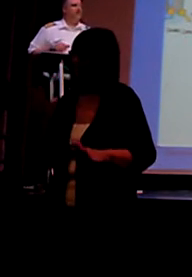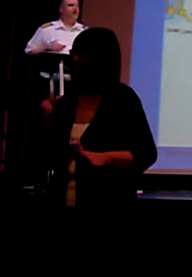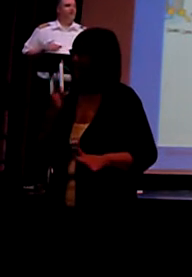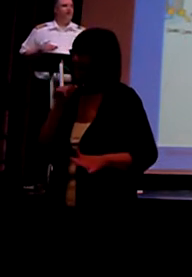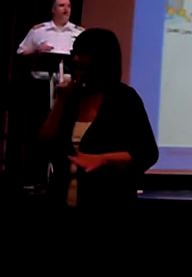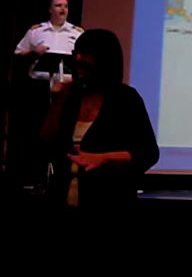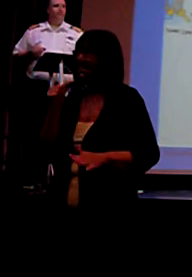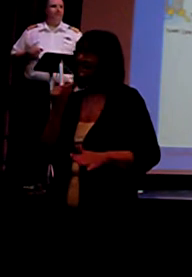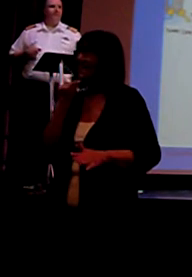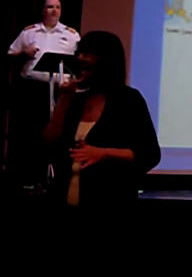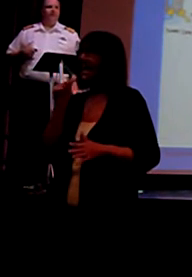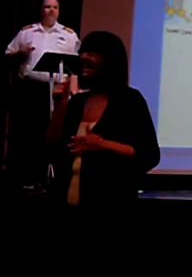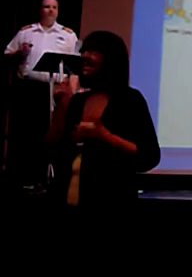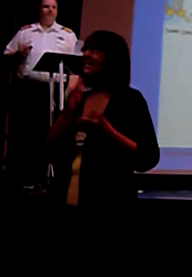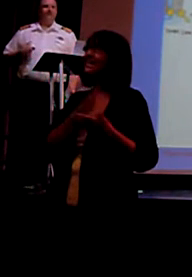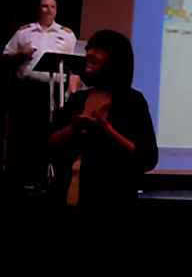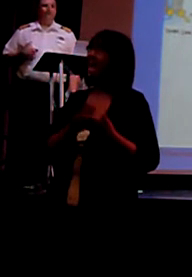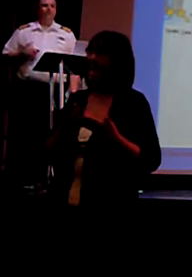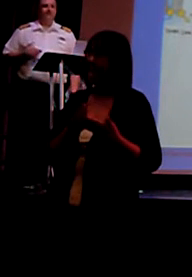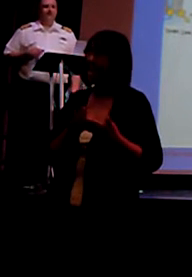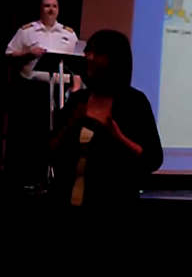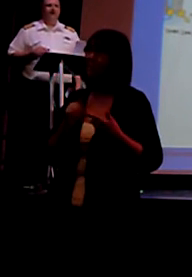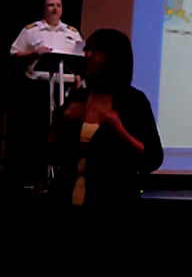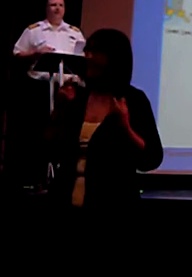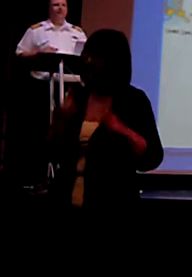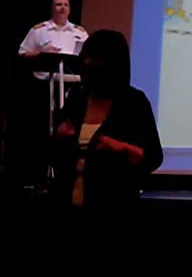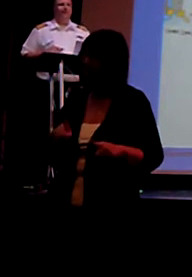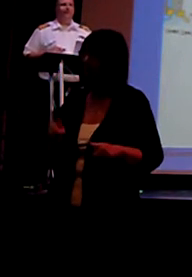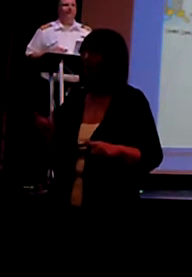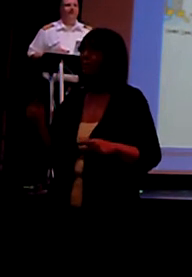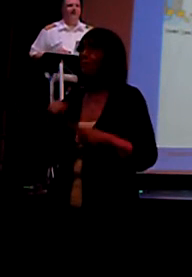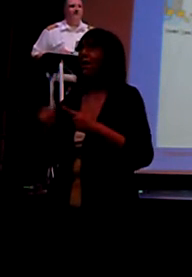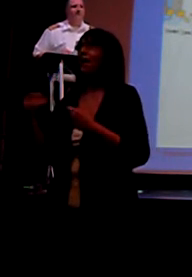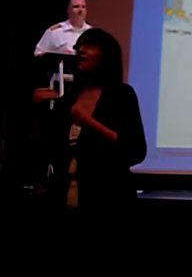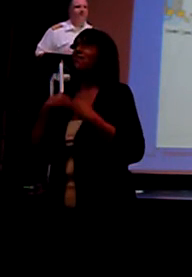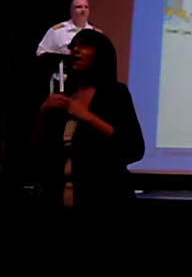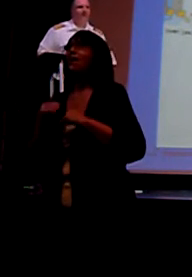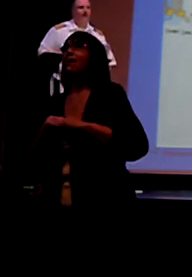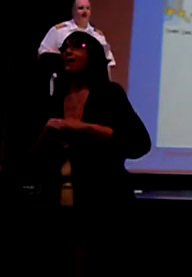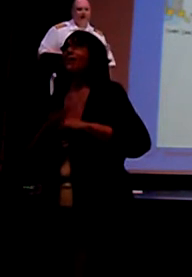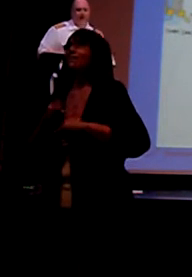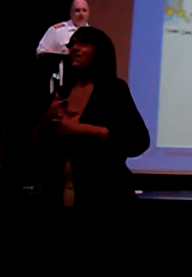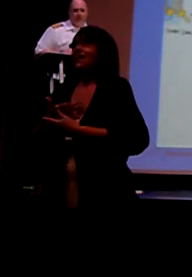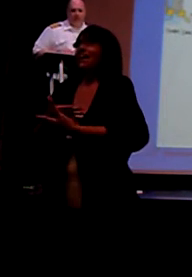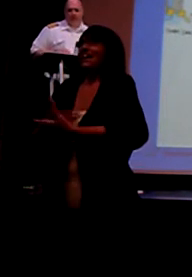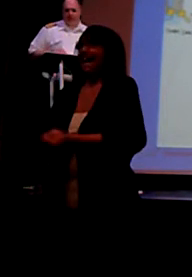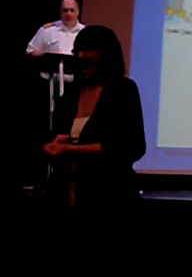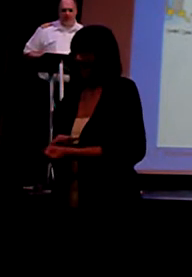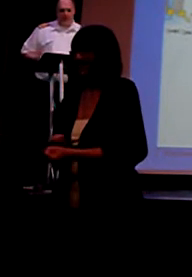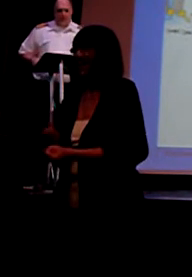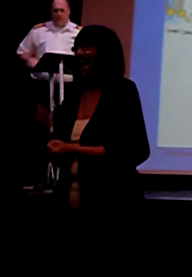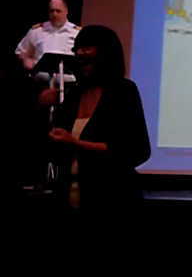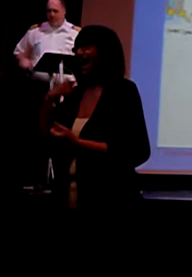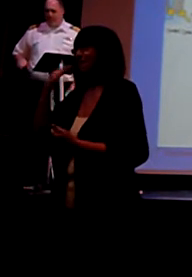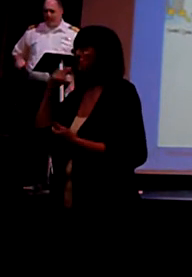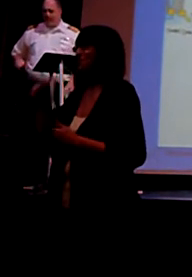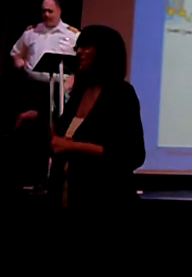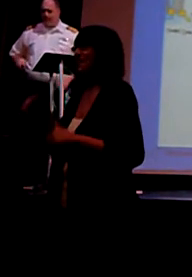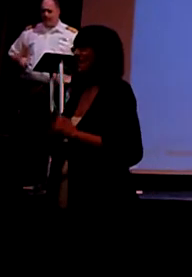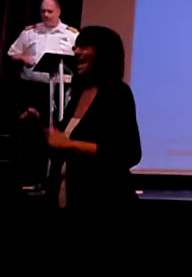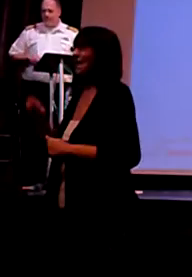so nice when it happened, but afterwards, yeah. It gave me a lot of confidence in what the harmony can do.